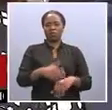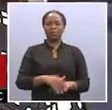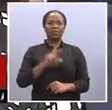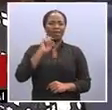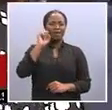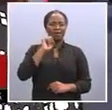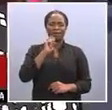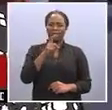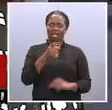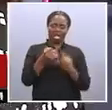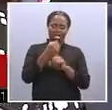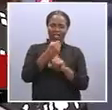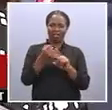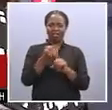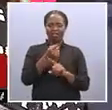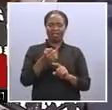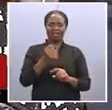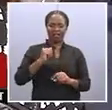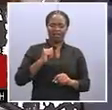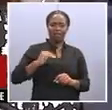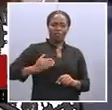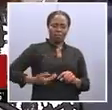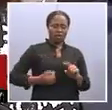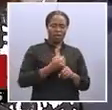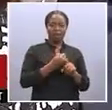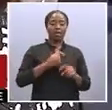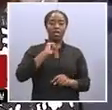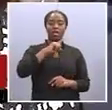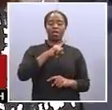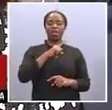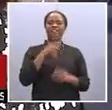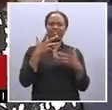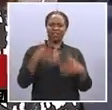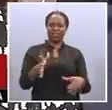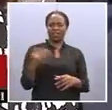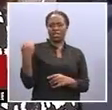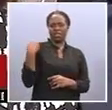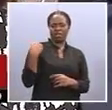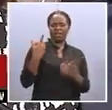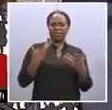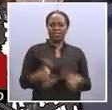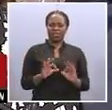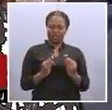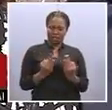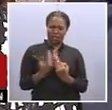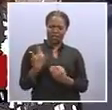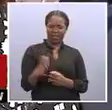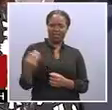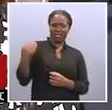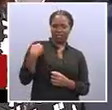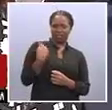case of domestic violence, and I won't pretend that it was never raised with me by the family.